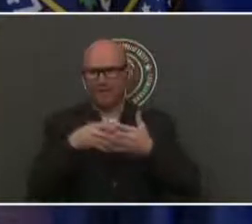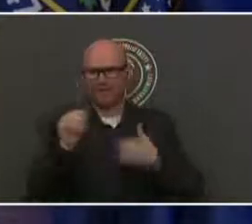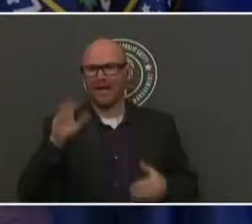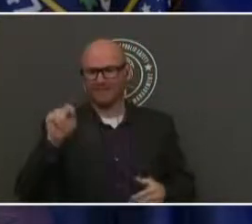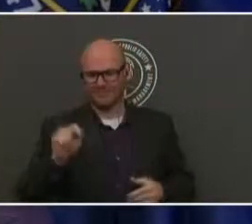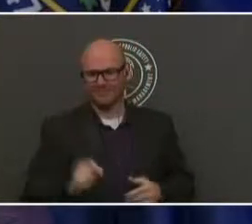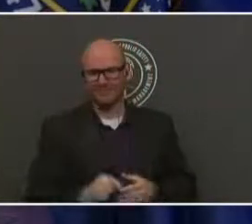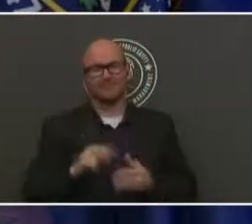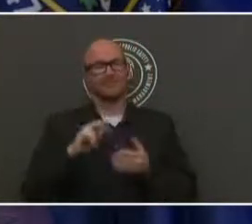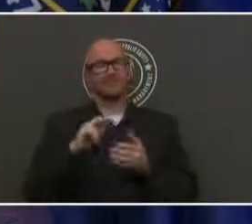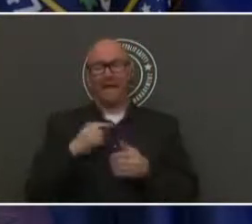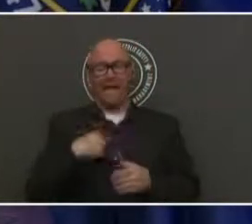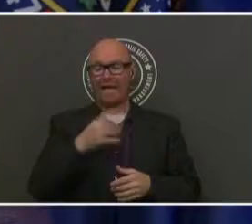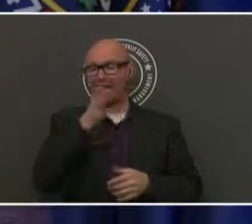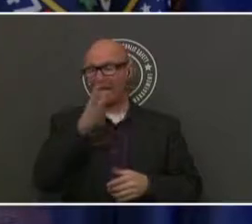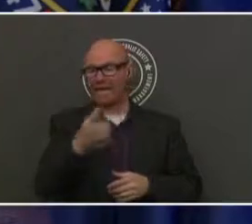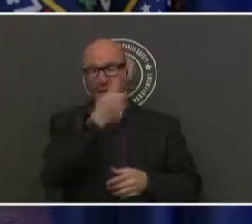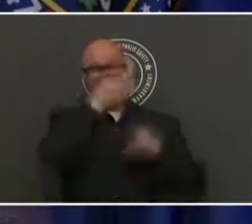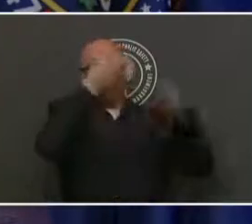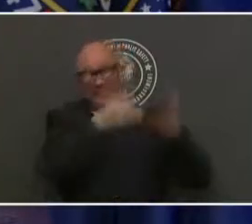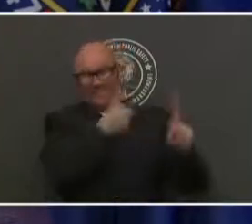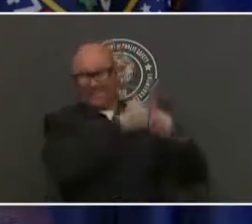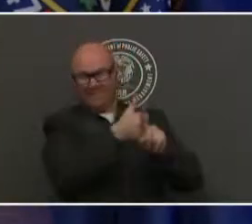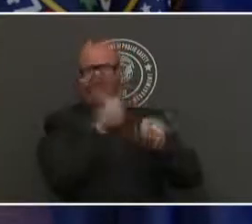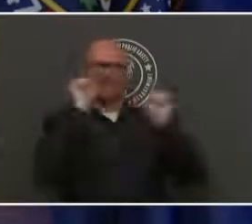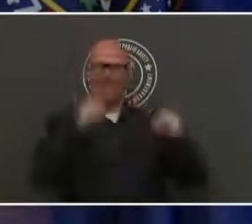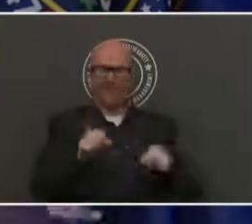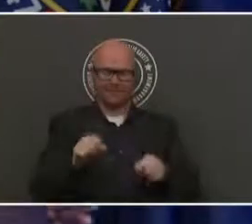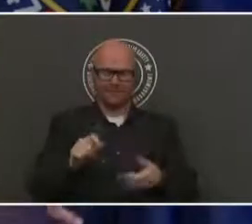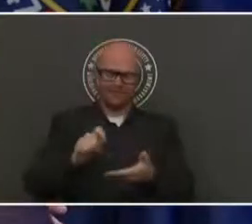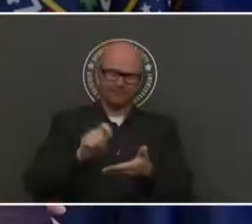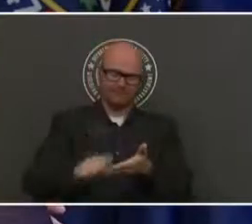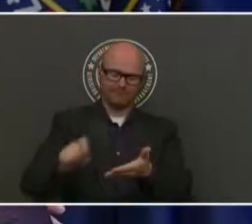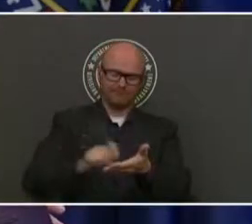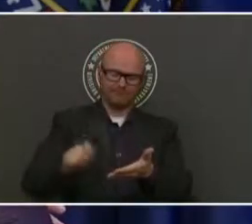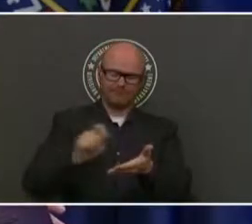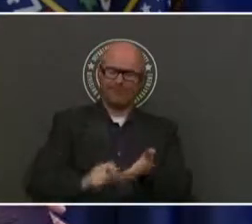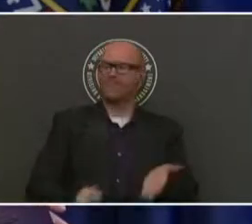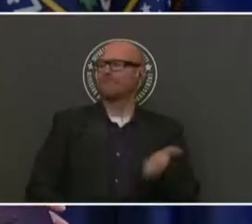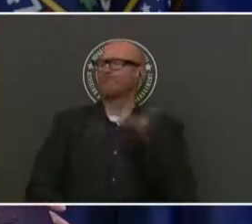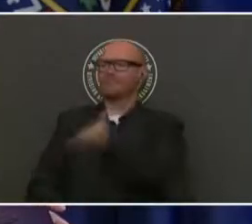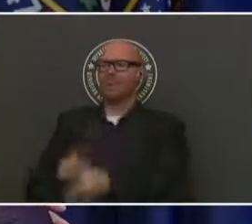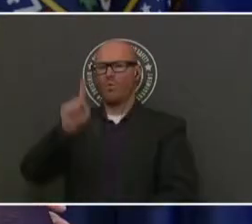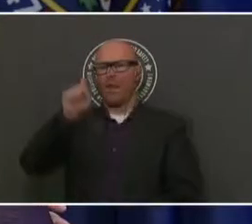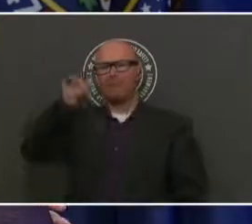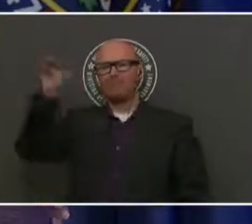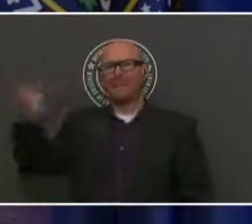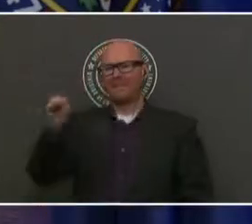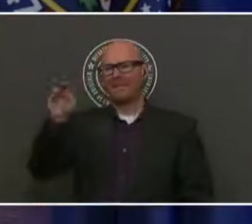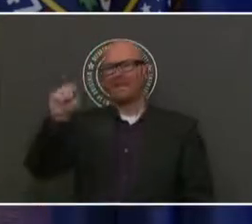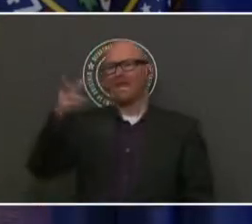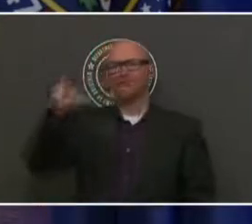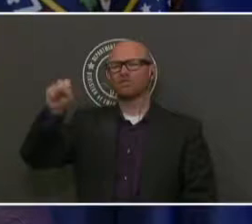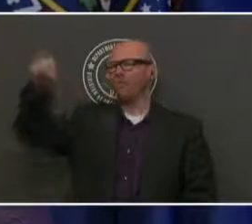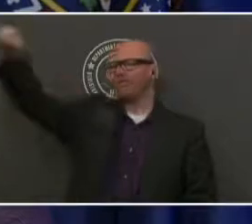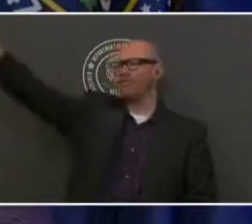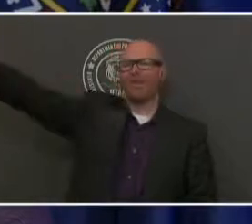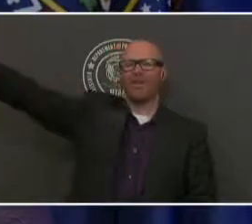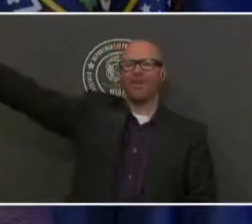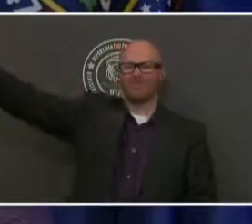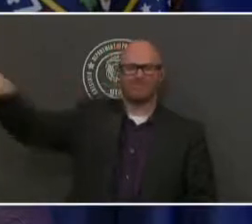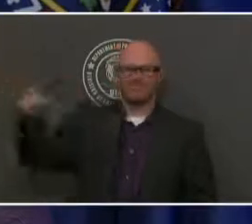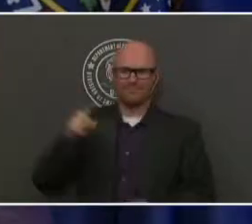person, a single person, can, with the stroke of a pen, lock up millions and millions of acres without any